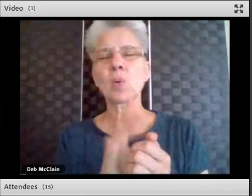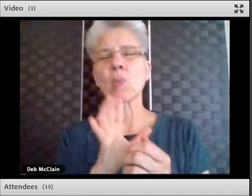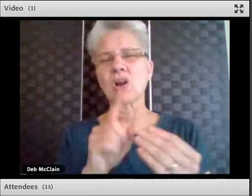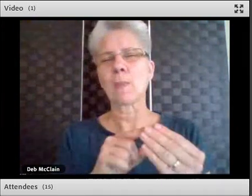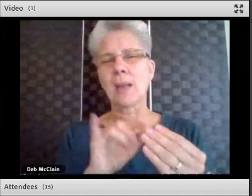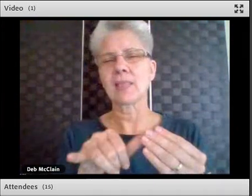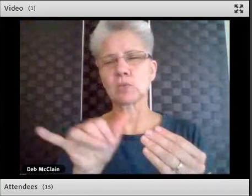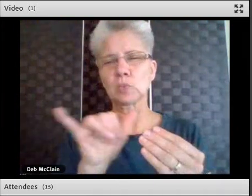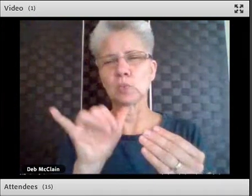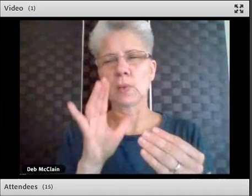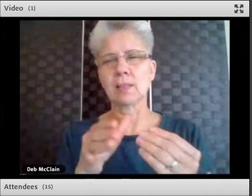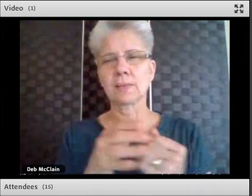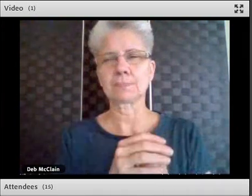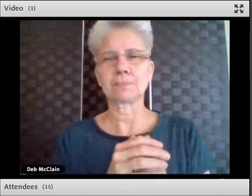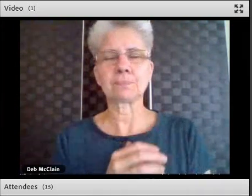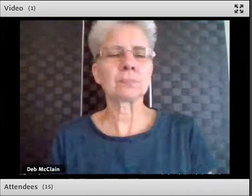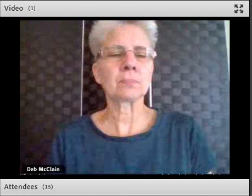about that too.